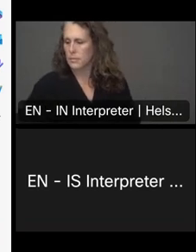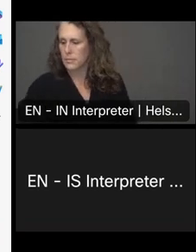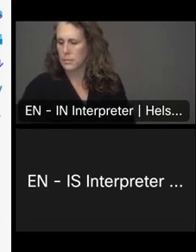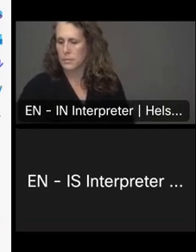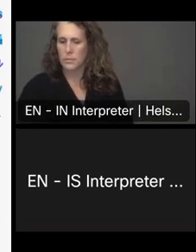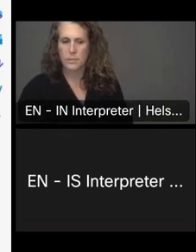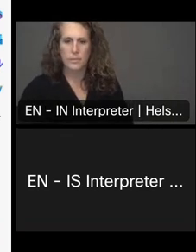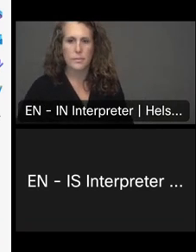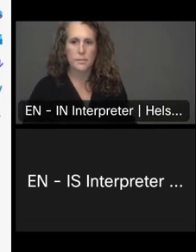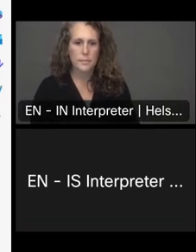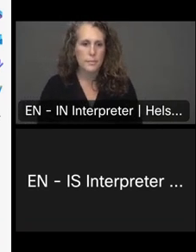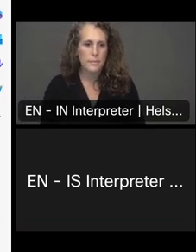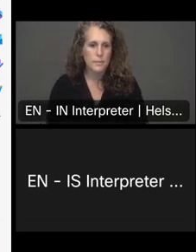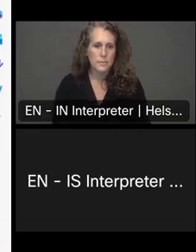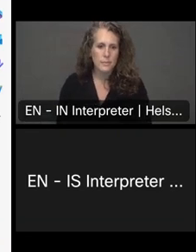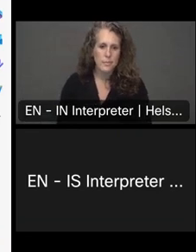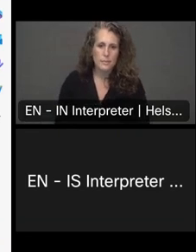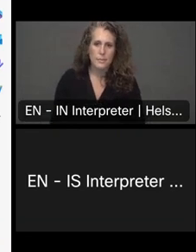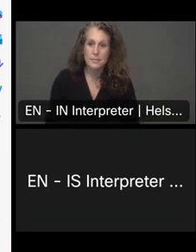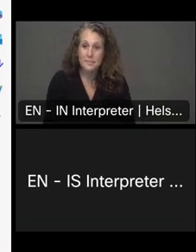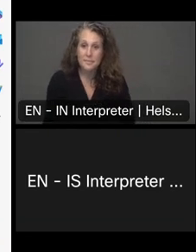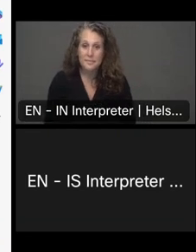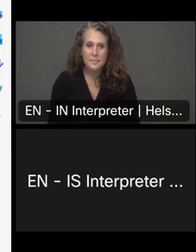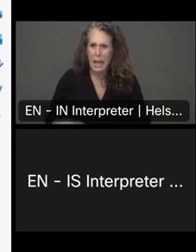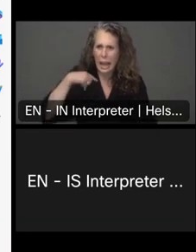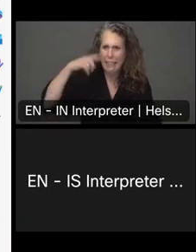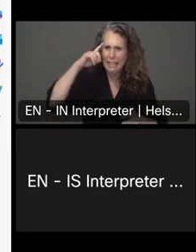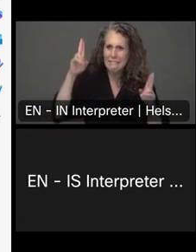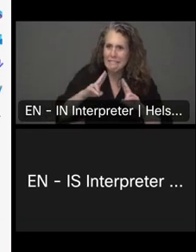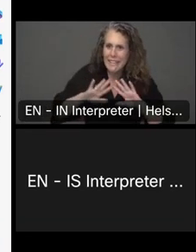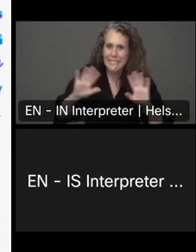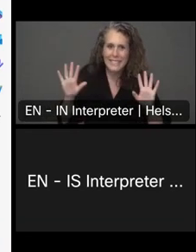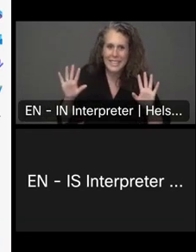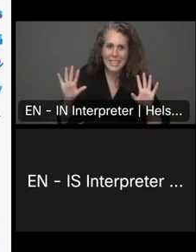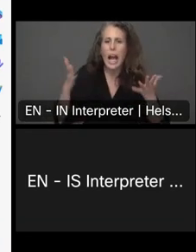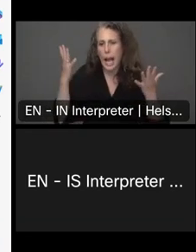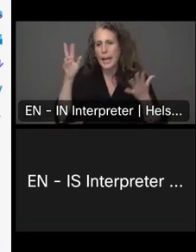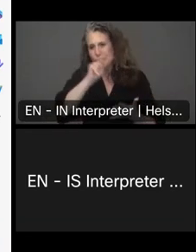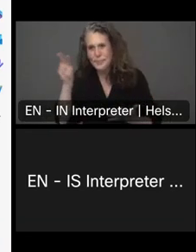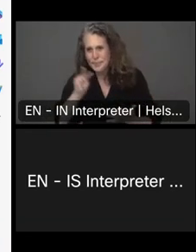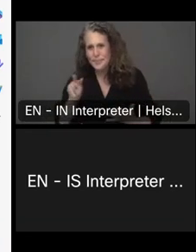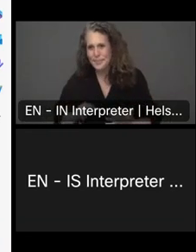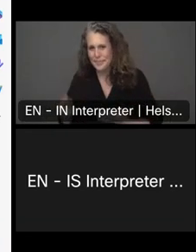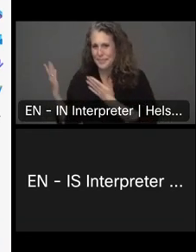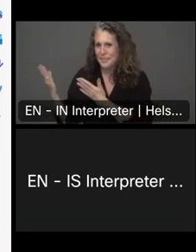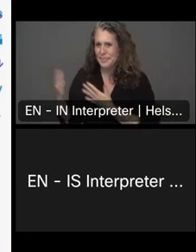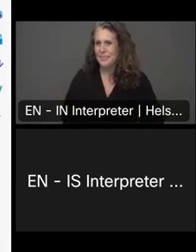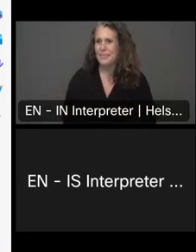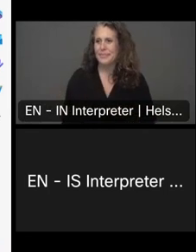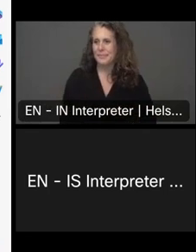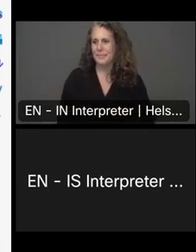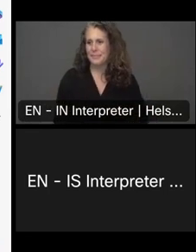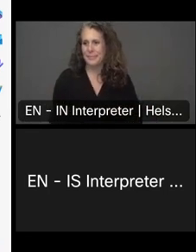dynamic. And I believe, oh, that's almost it. This drive and its effects can be detected in the push and pull of Jespersen's cycle